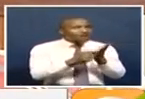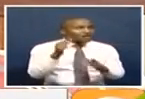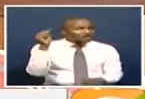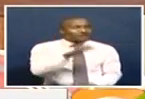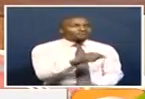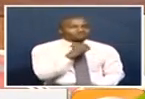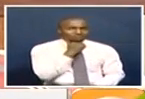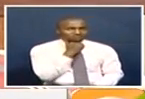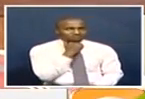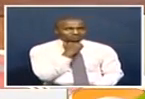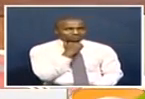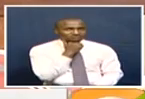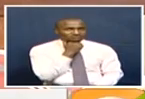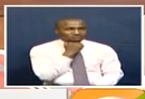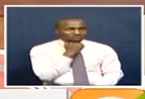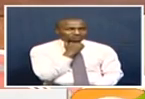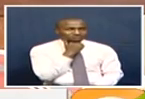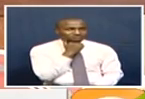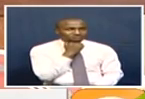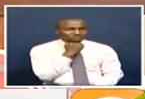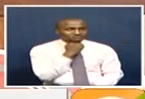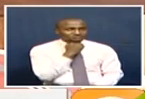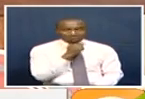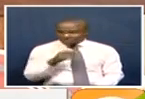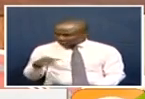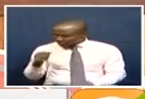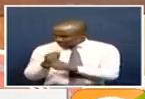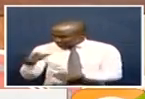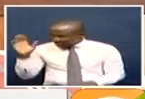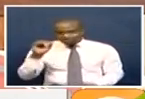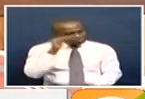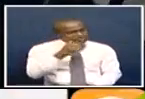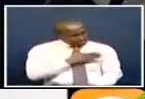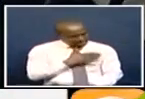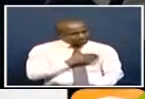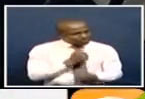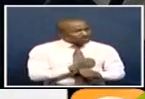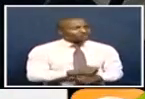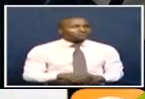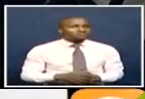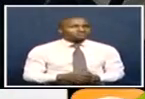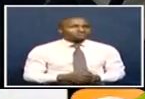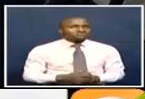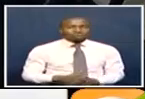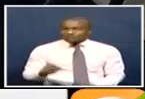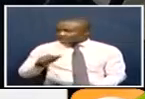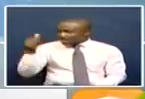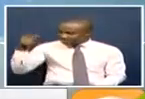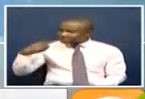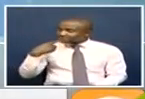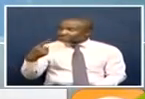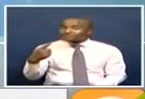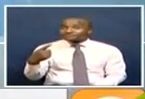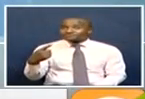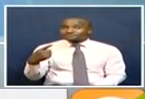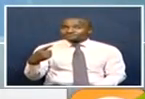Wow. Yeah. And you take credit? Absolutely correct. Why not? Naika Clyde, at some point